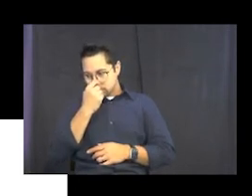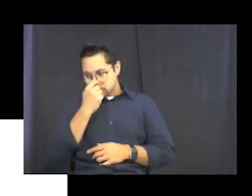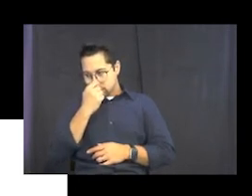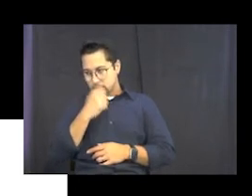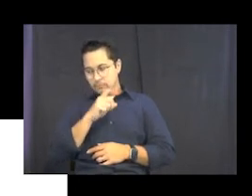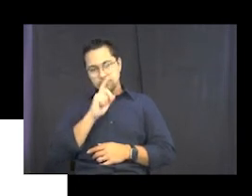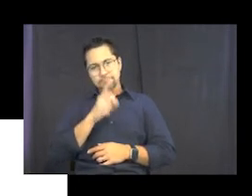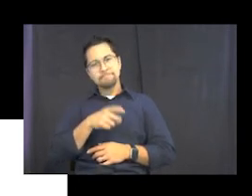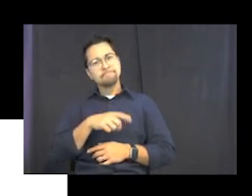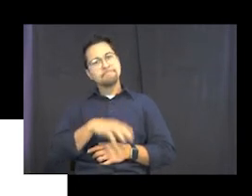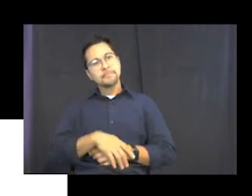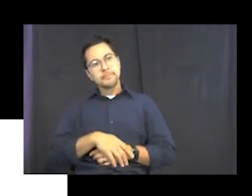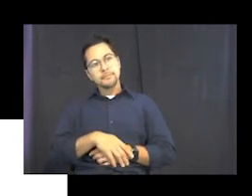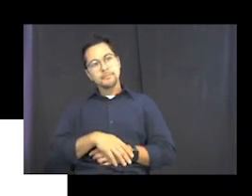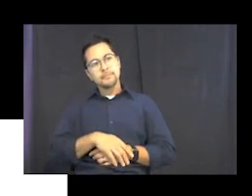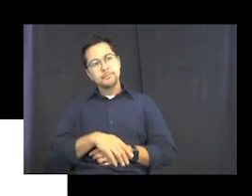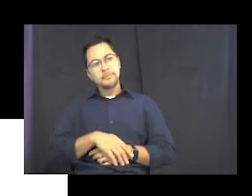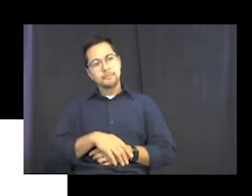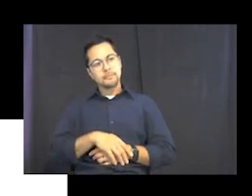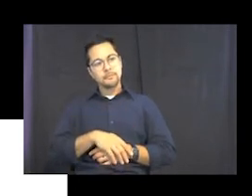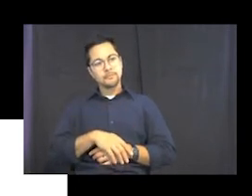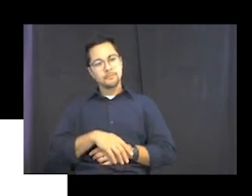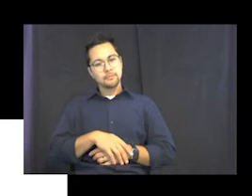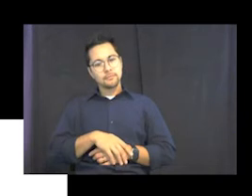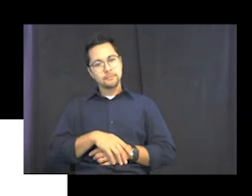I really had to